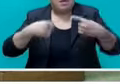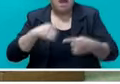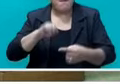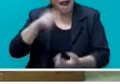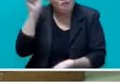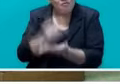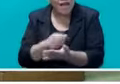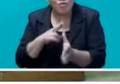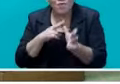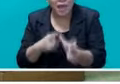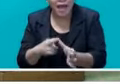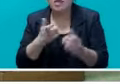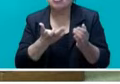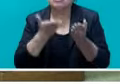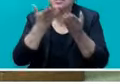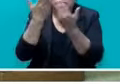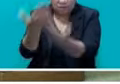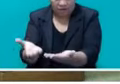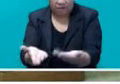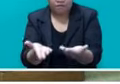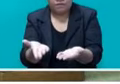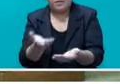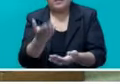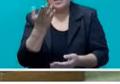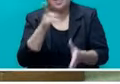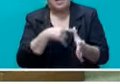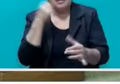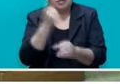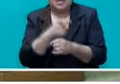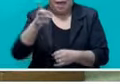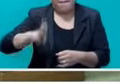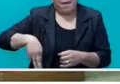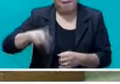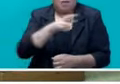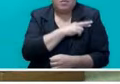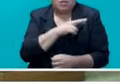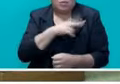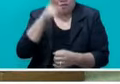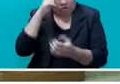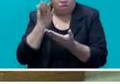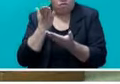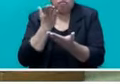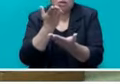reply given to the Honorable Attorney General as the member moving this motion.